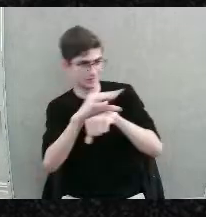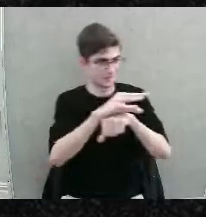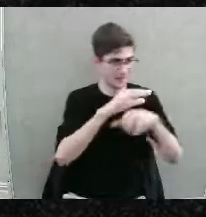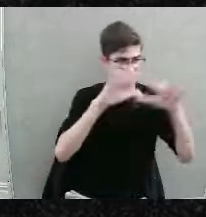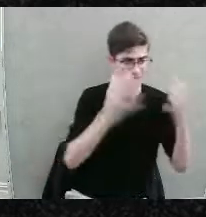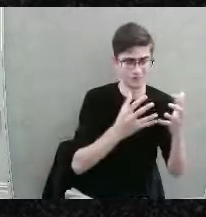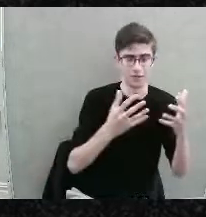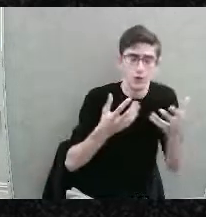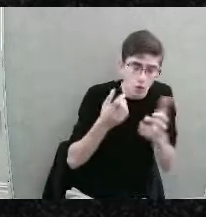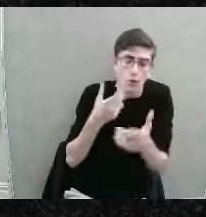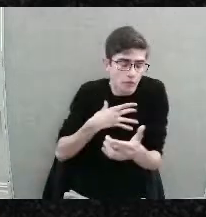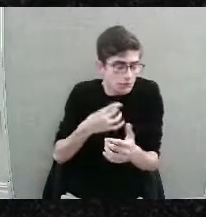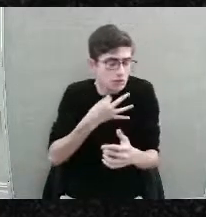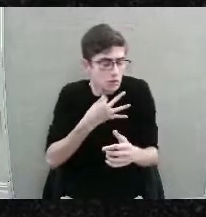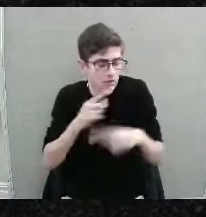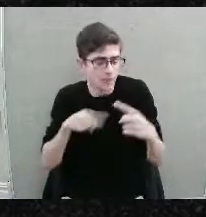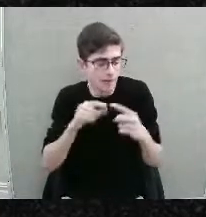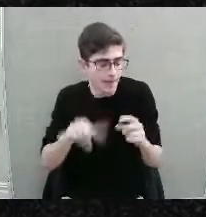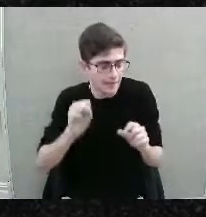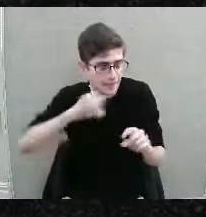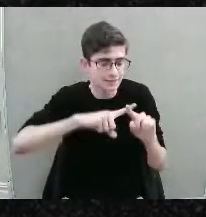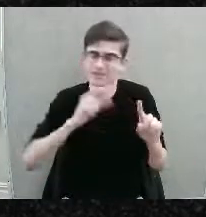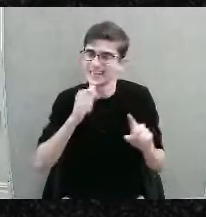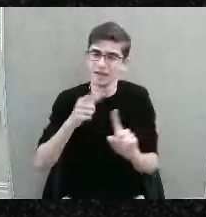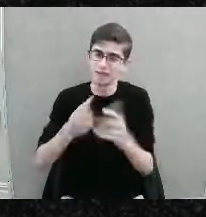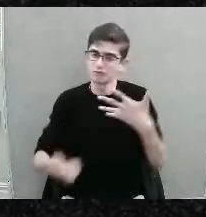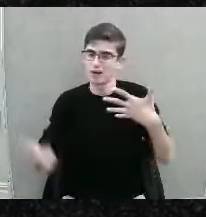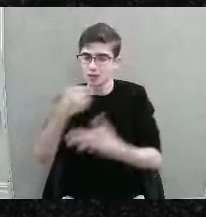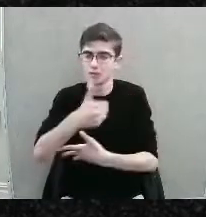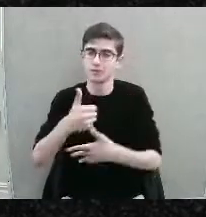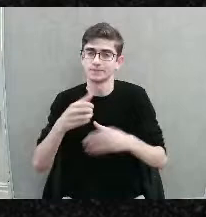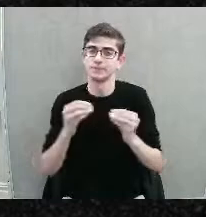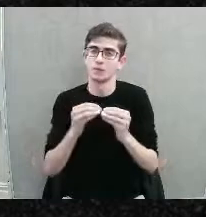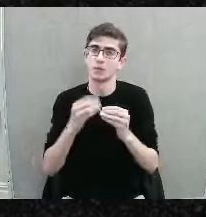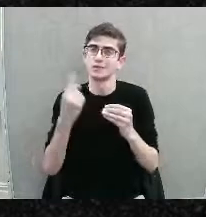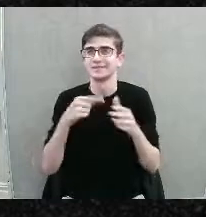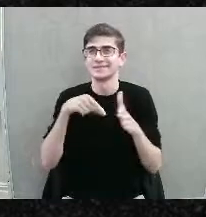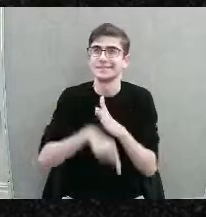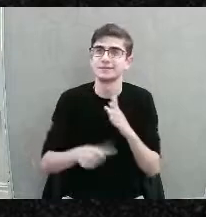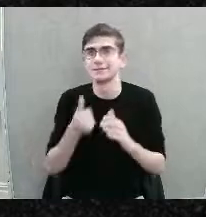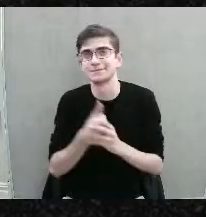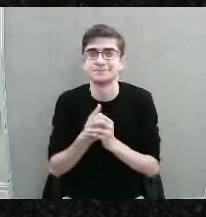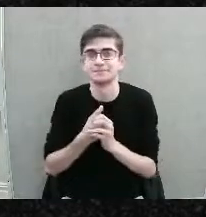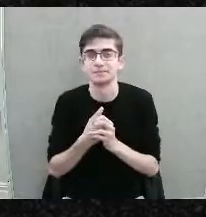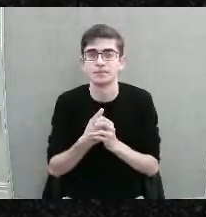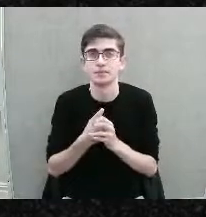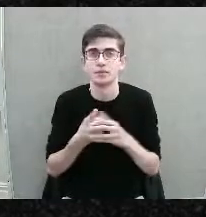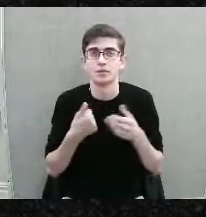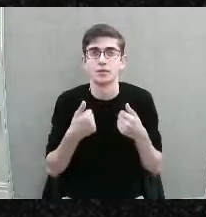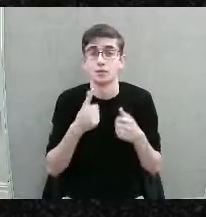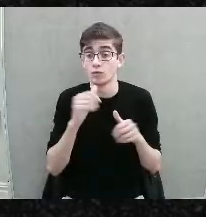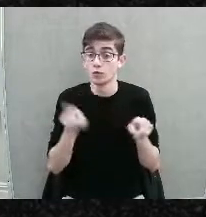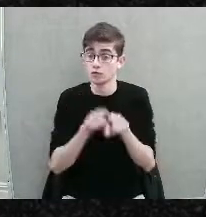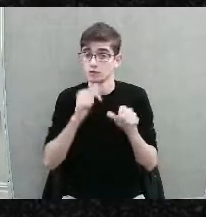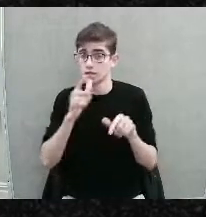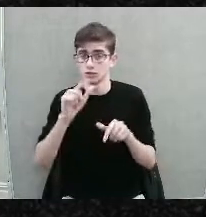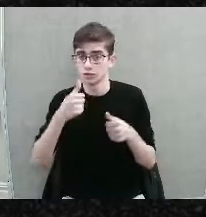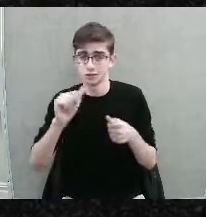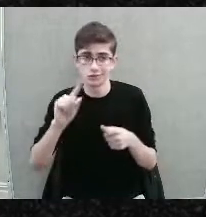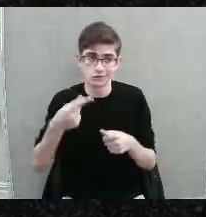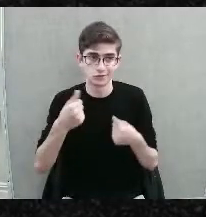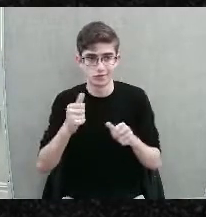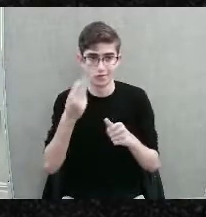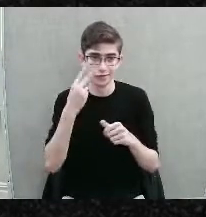that. We are and we were, but also in something beyond that. And nor were we simply trying to look at vernacularized versions